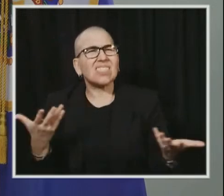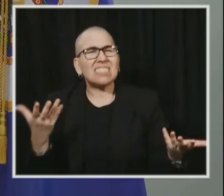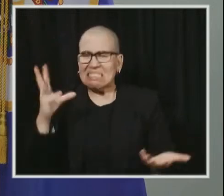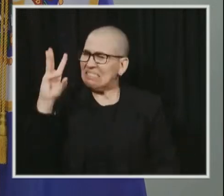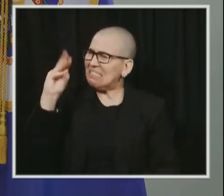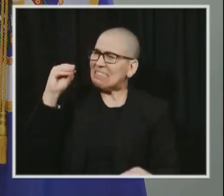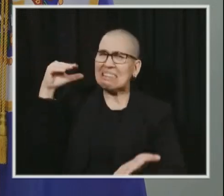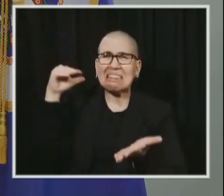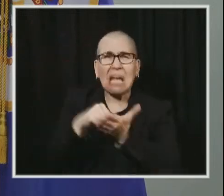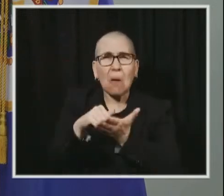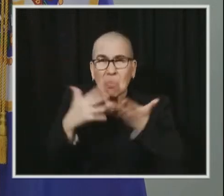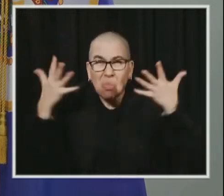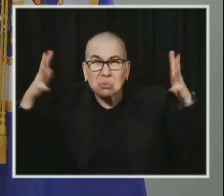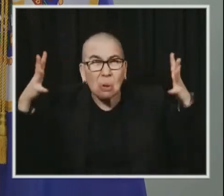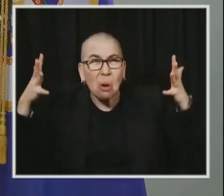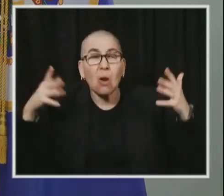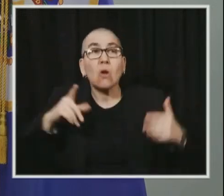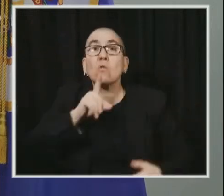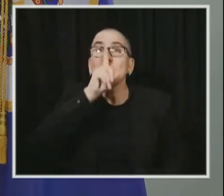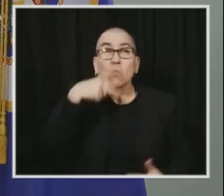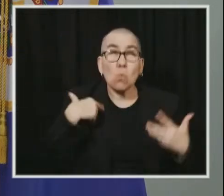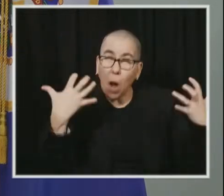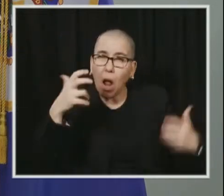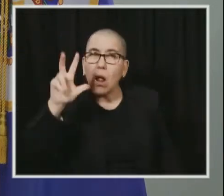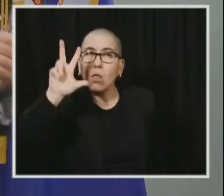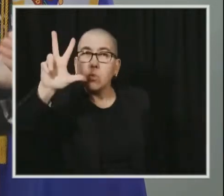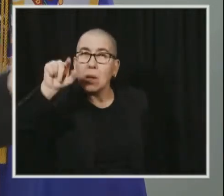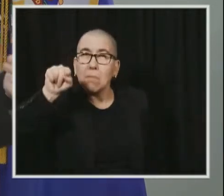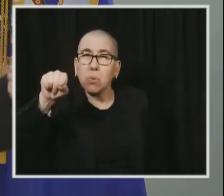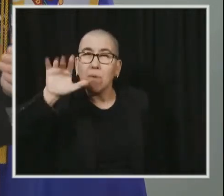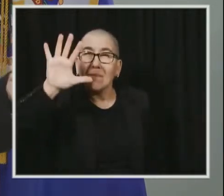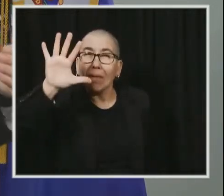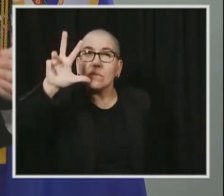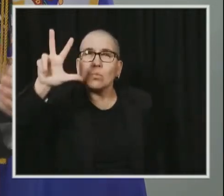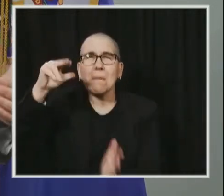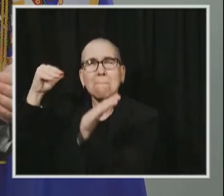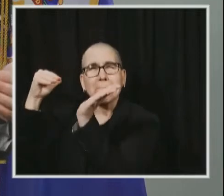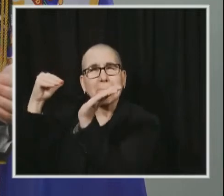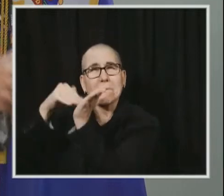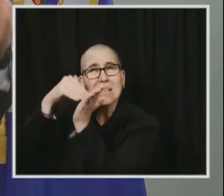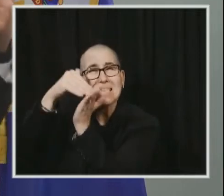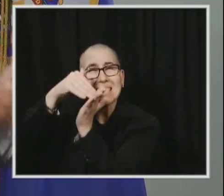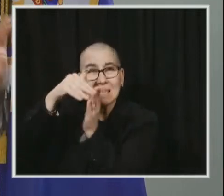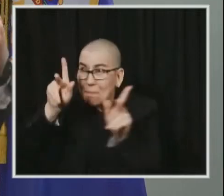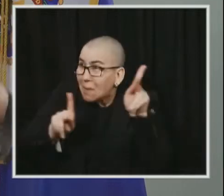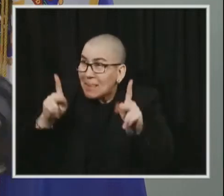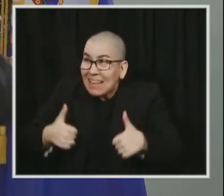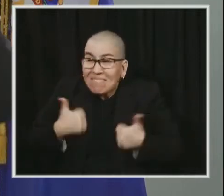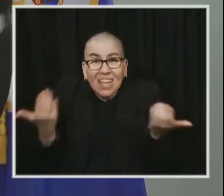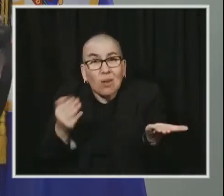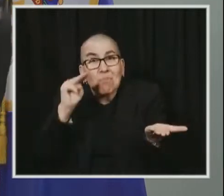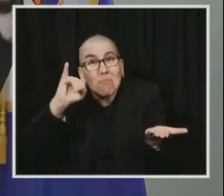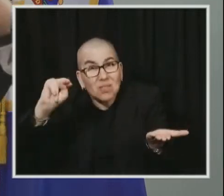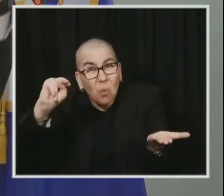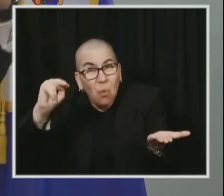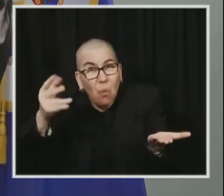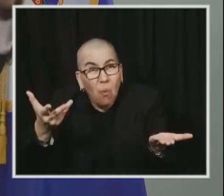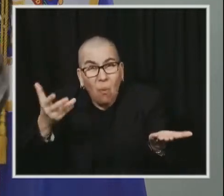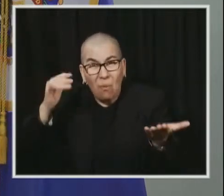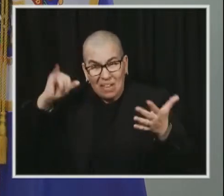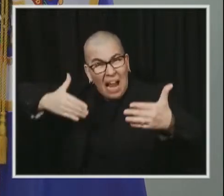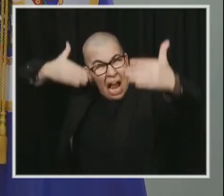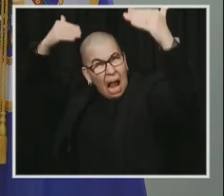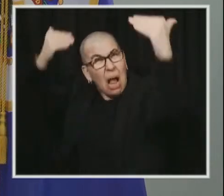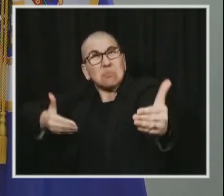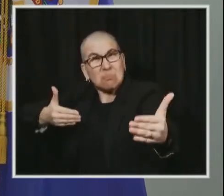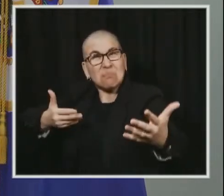vaccinate about 3.53 million Minnesotans. At that pace, it would have taken us years. It was predicated on adding more